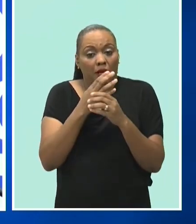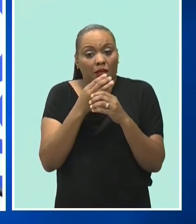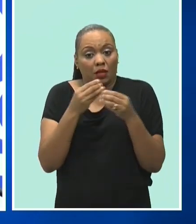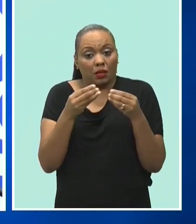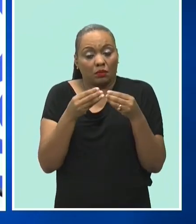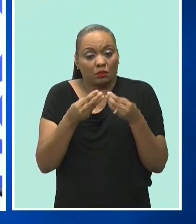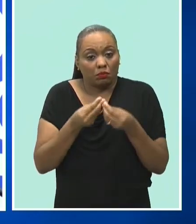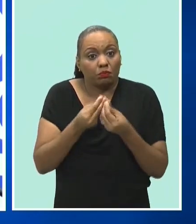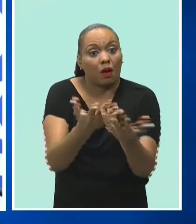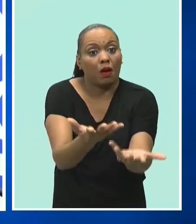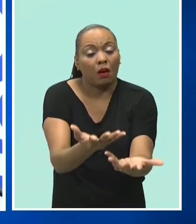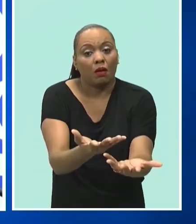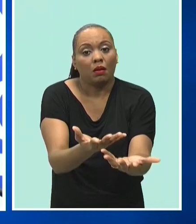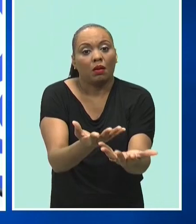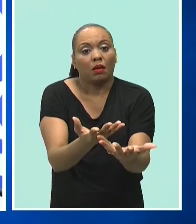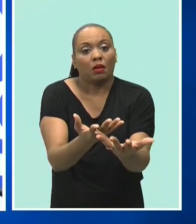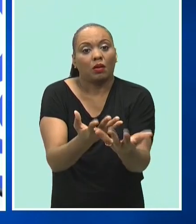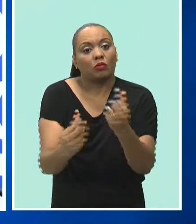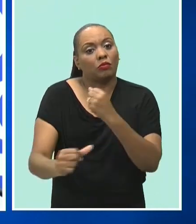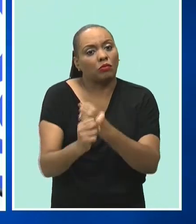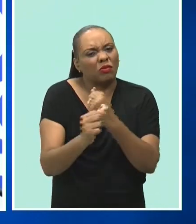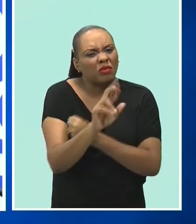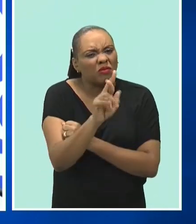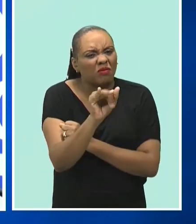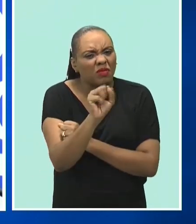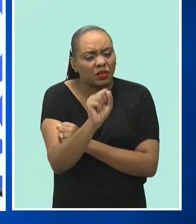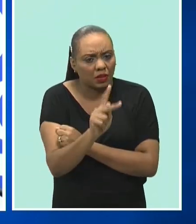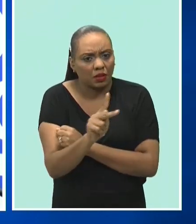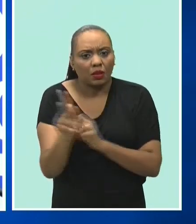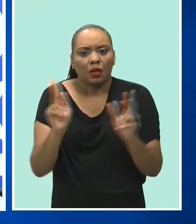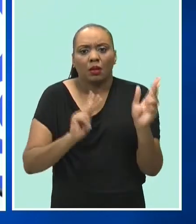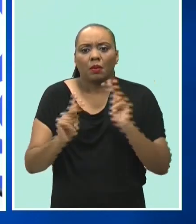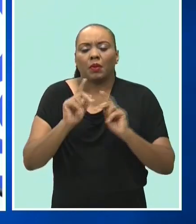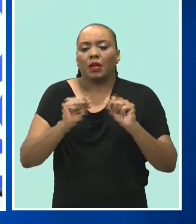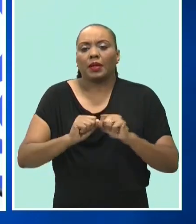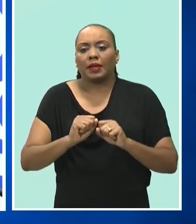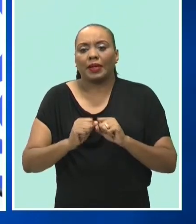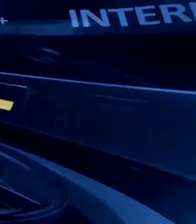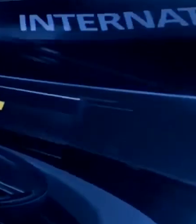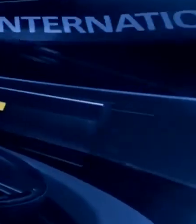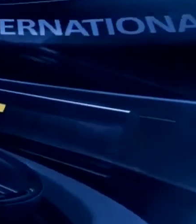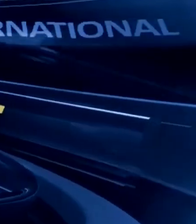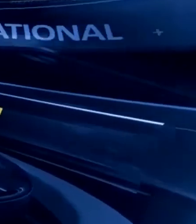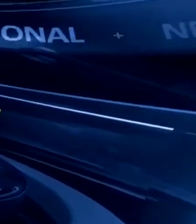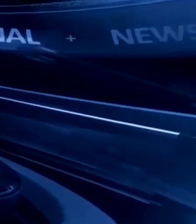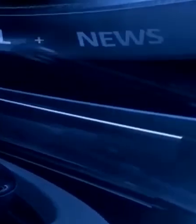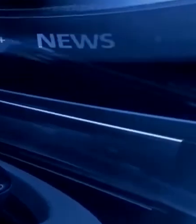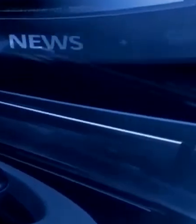freedoms, including the risk of identity theft, and other types of fraud.